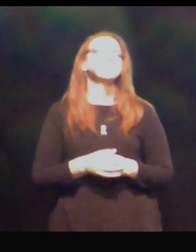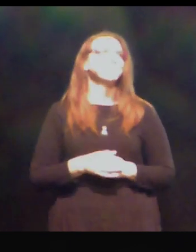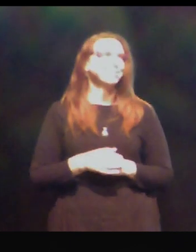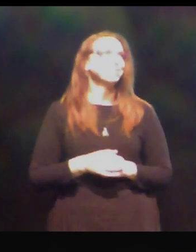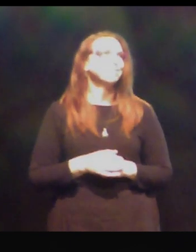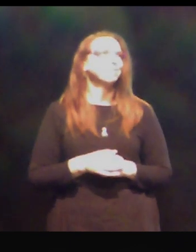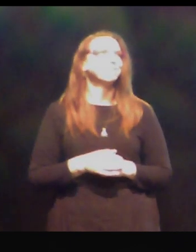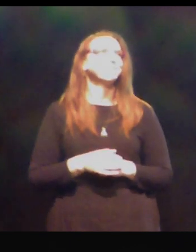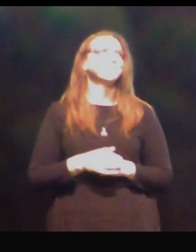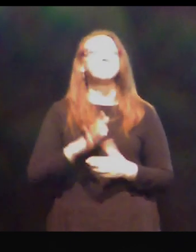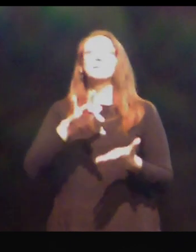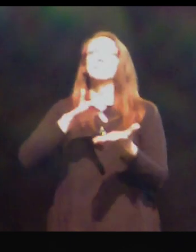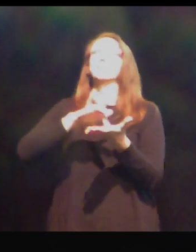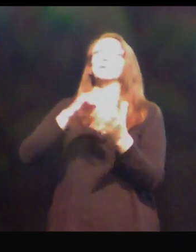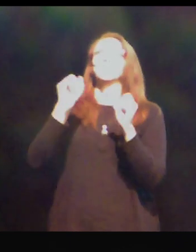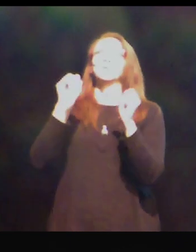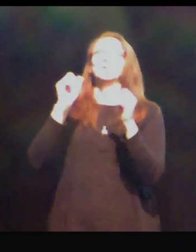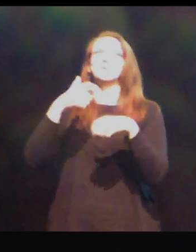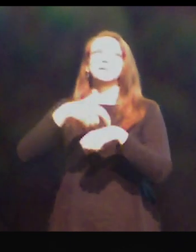Indian winter.